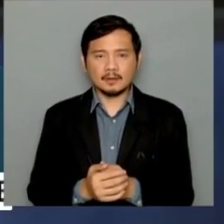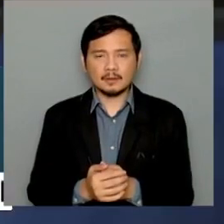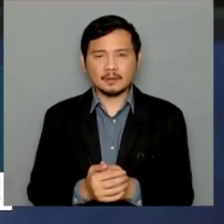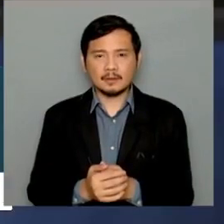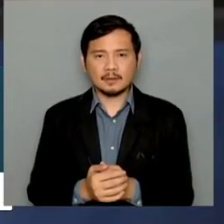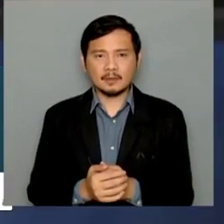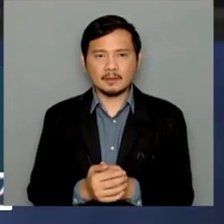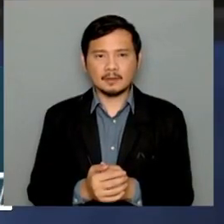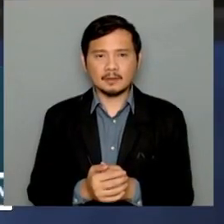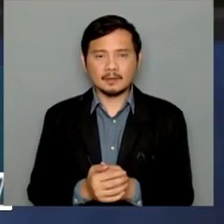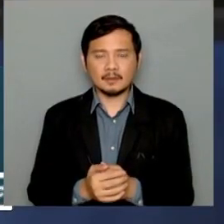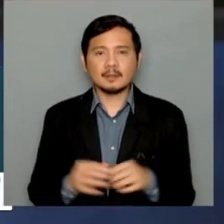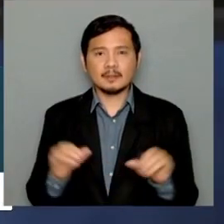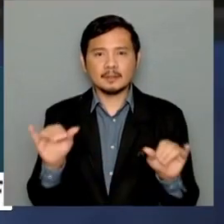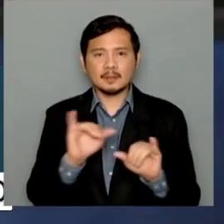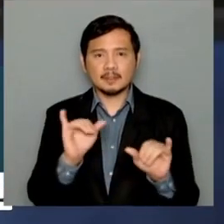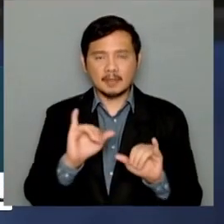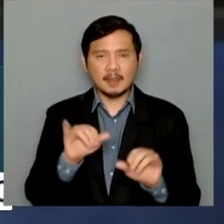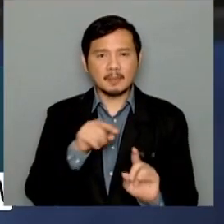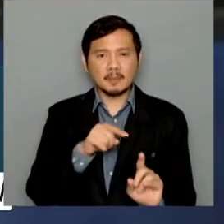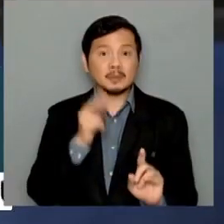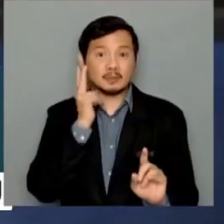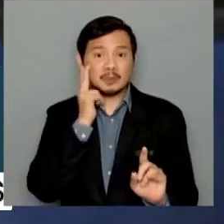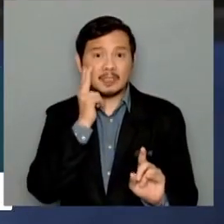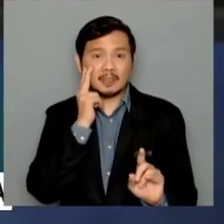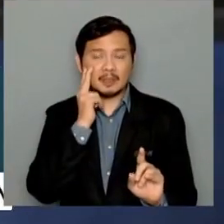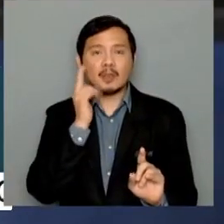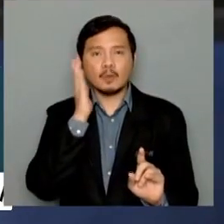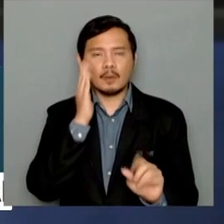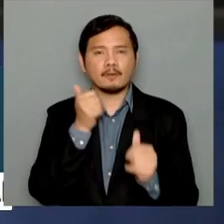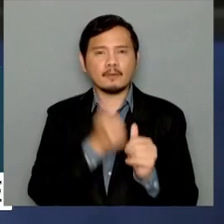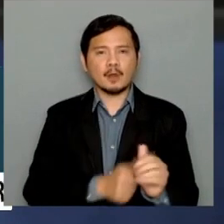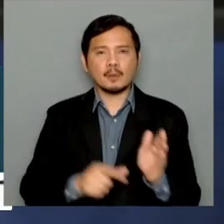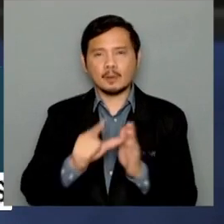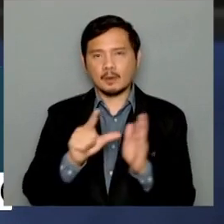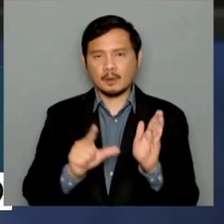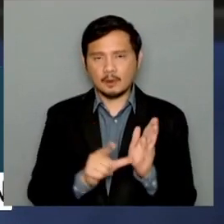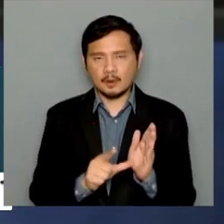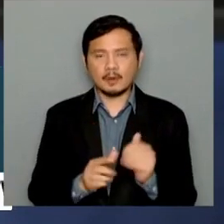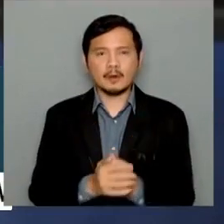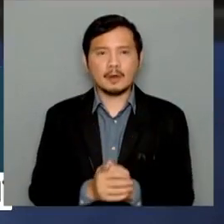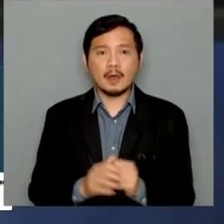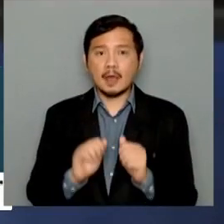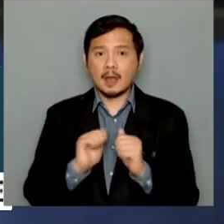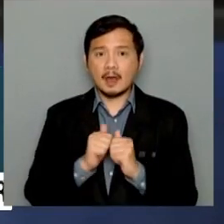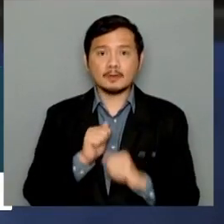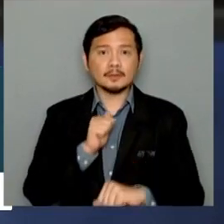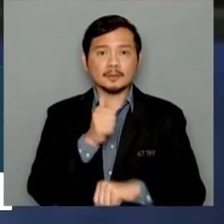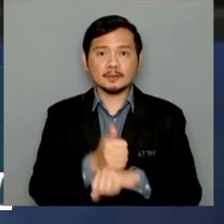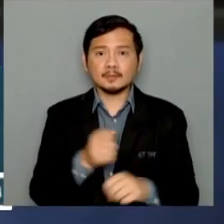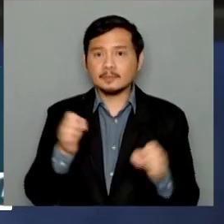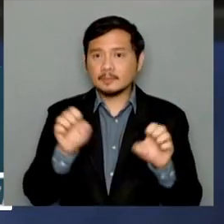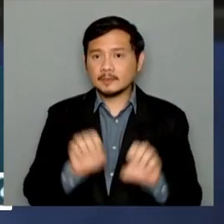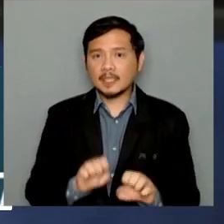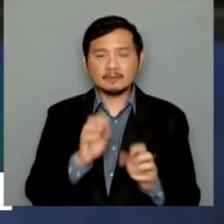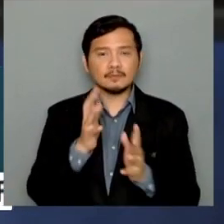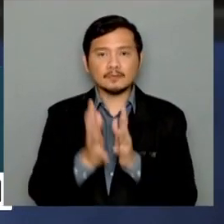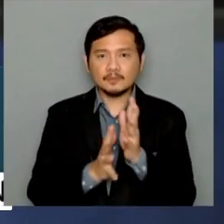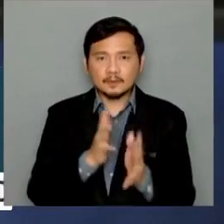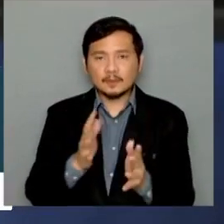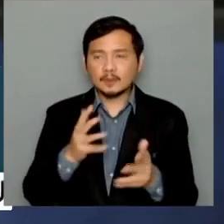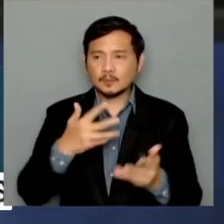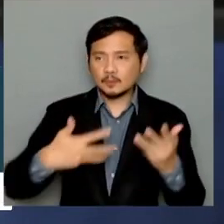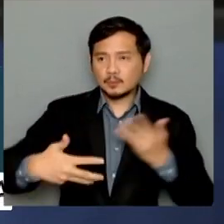the Marcos administration will adhere to law as far as how celebrations or social gatherings will be held